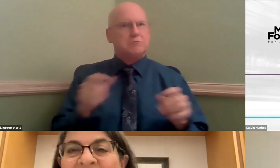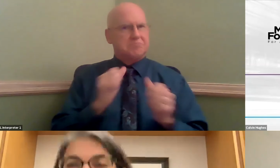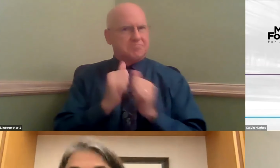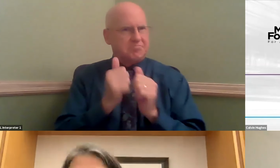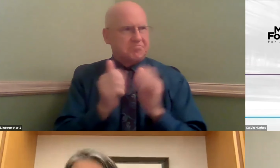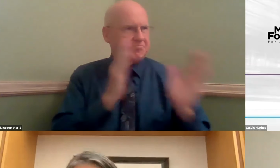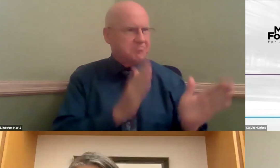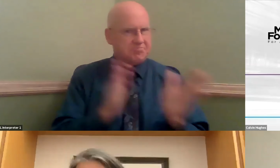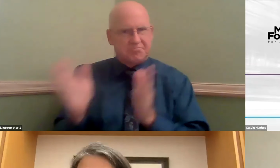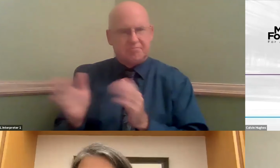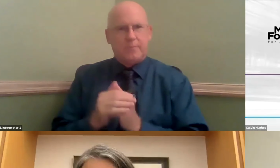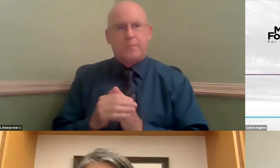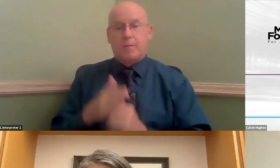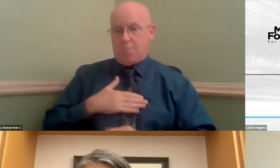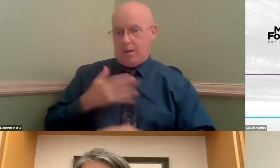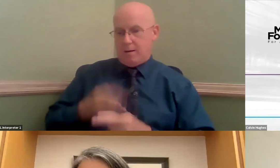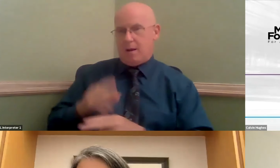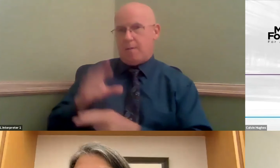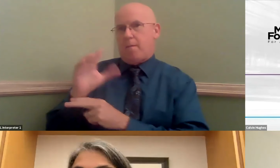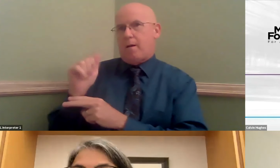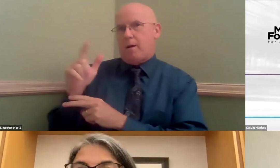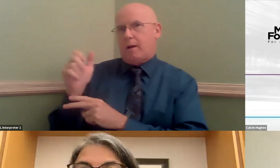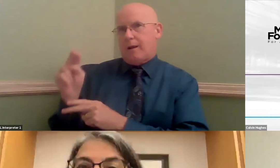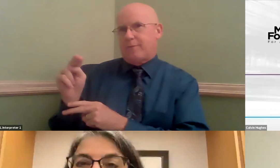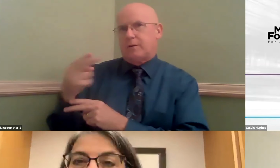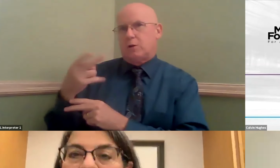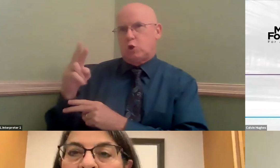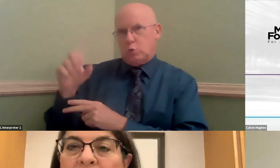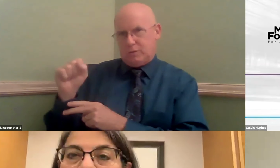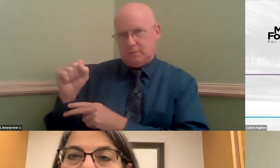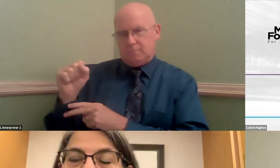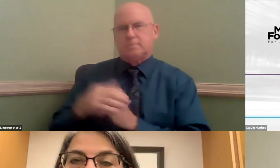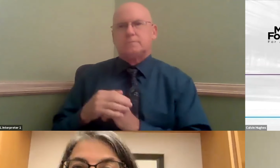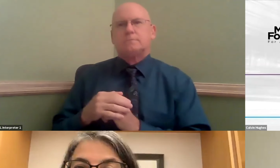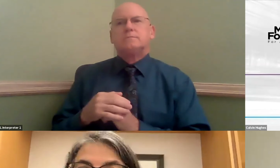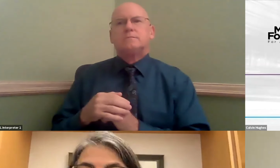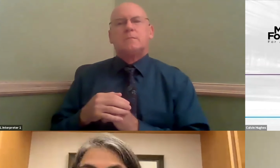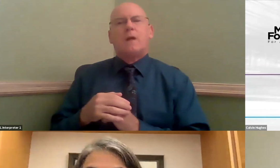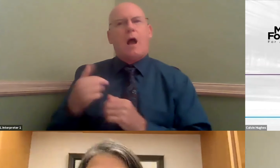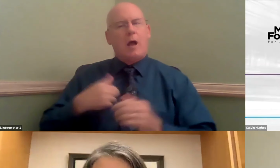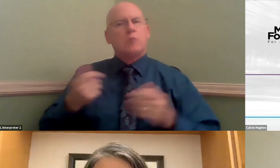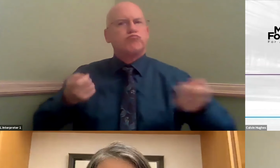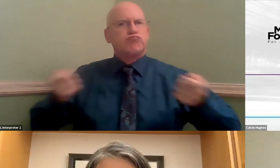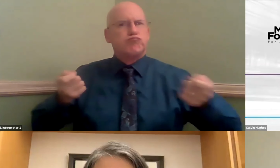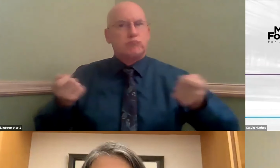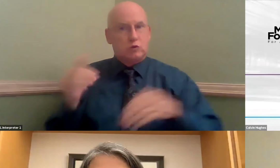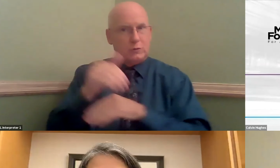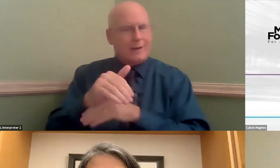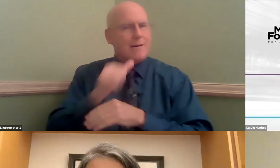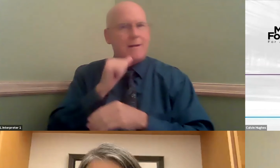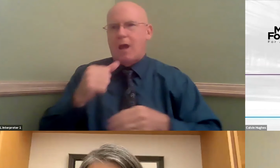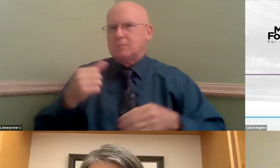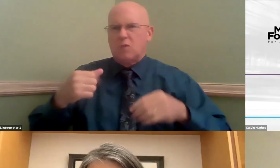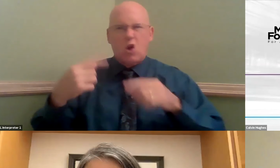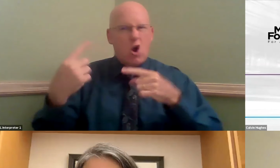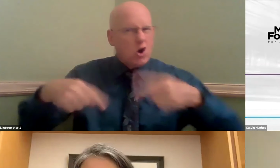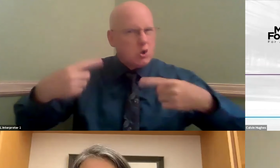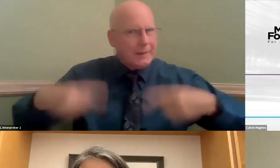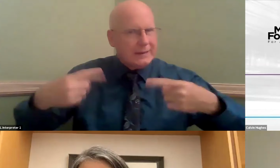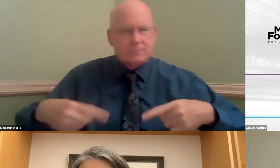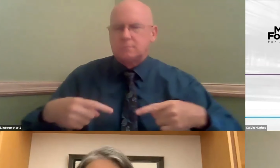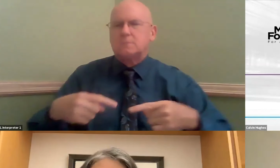schedules. My name is Calvin Hughes, evening anchor at Local 10 News. I am the moderator for this forum, and this is not a debate. This is a forum, if